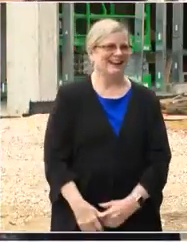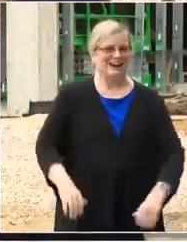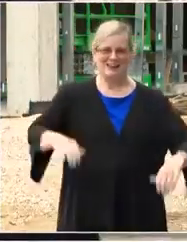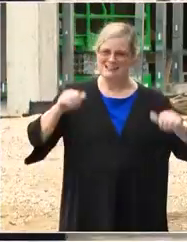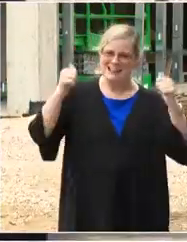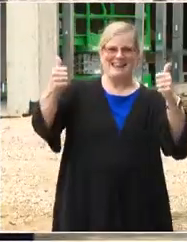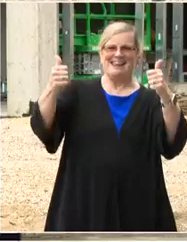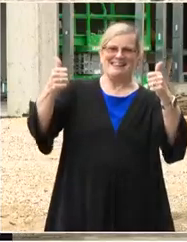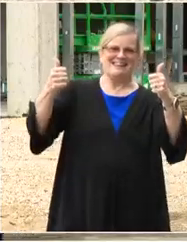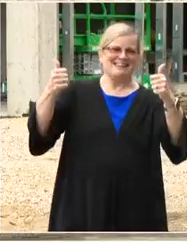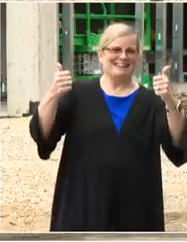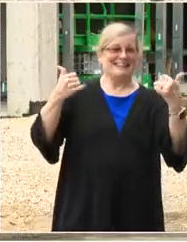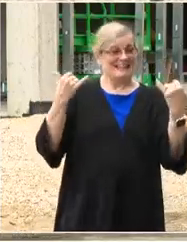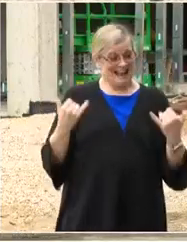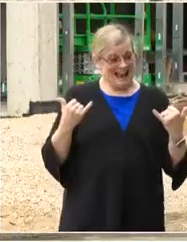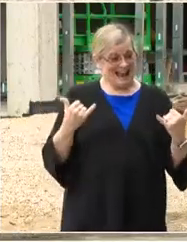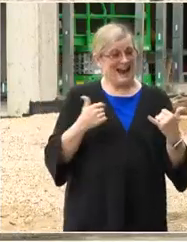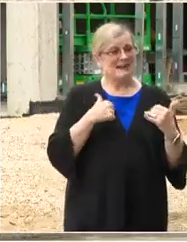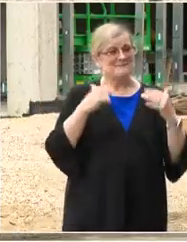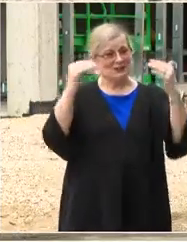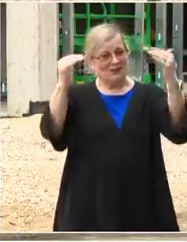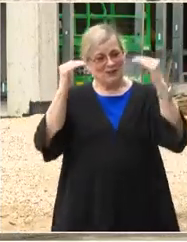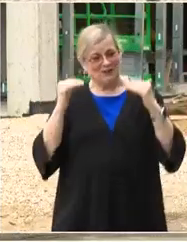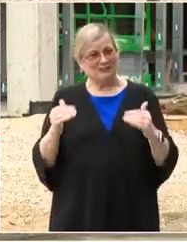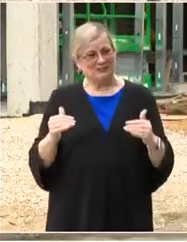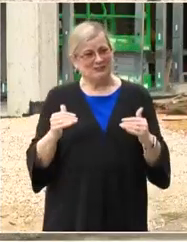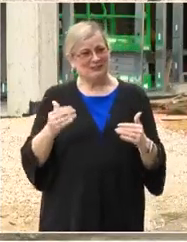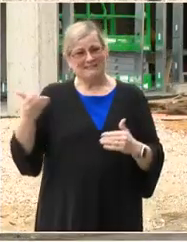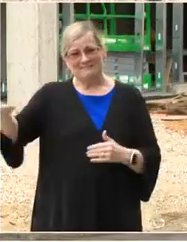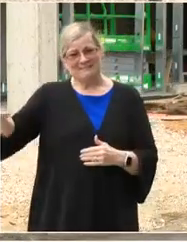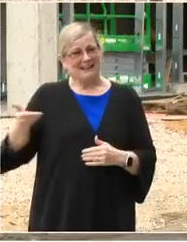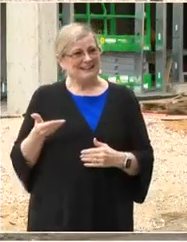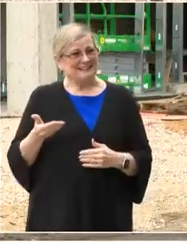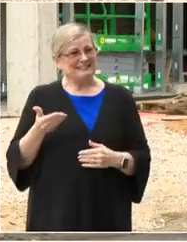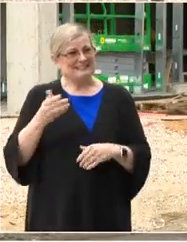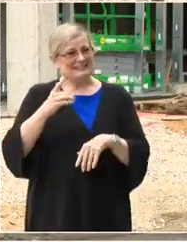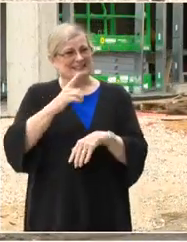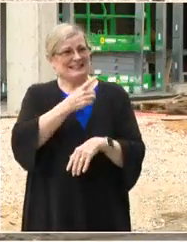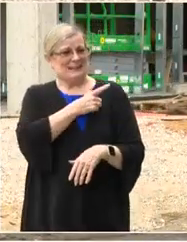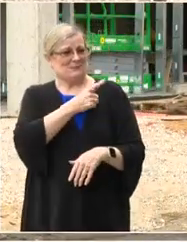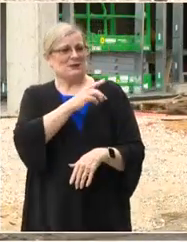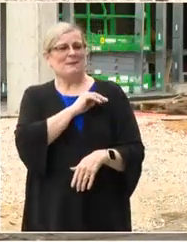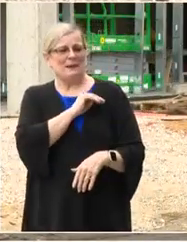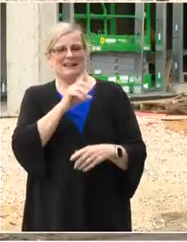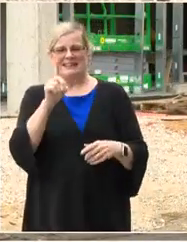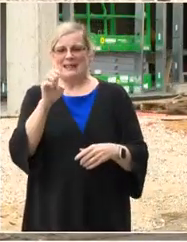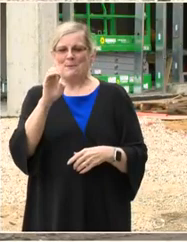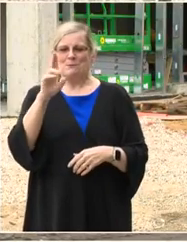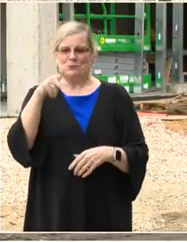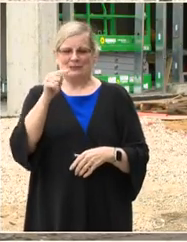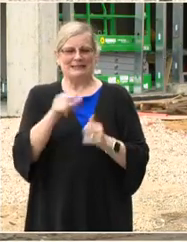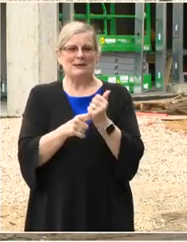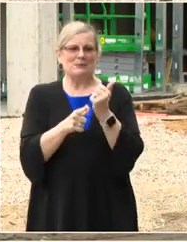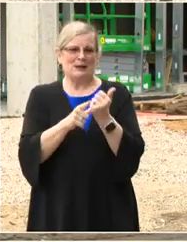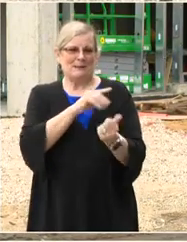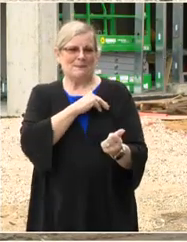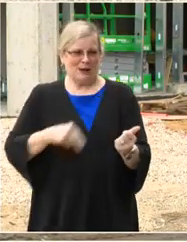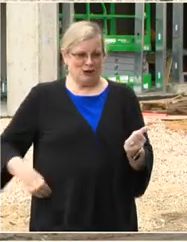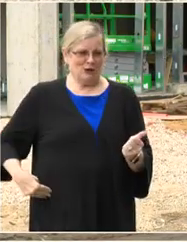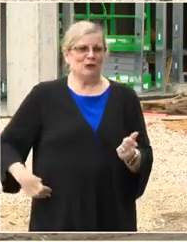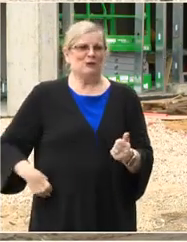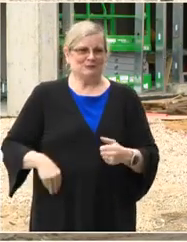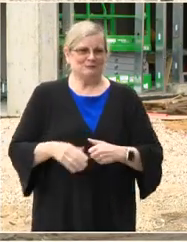Okay, now I'm going to invite Deputy Mayor Falchicchio, who will be followed by